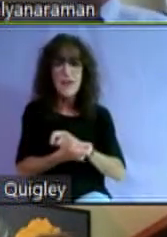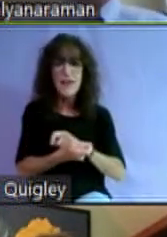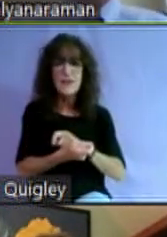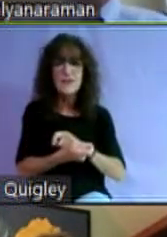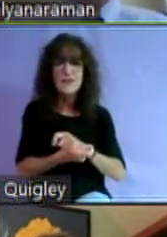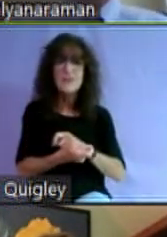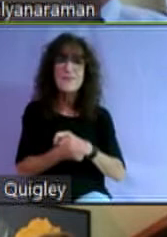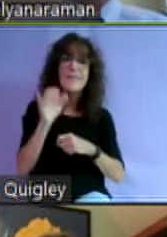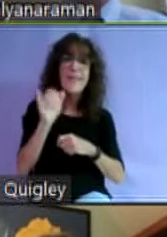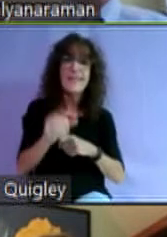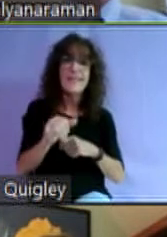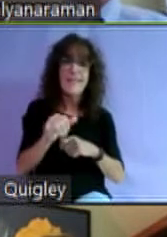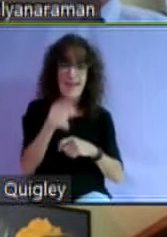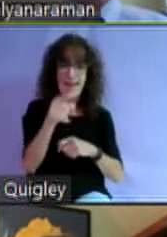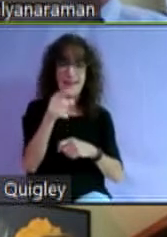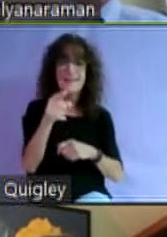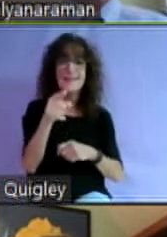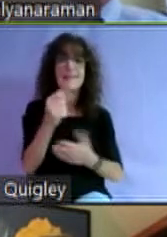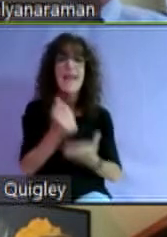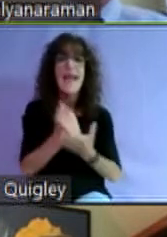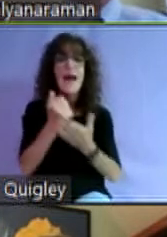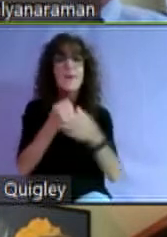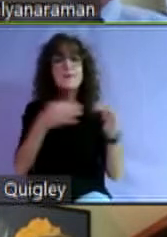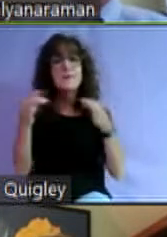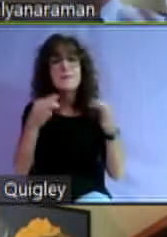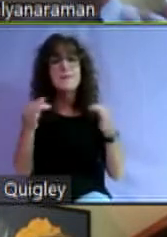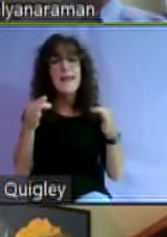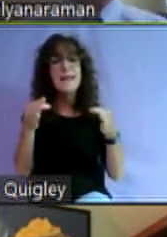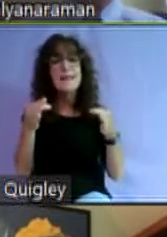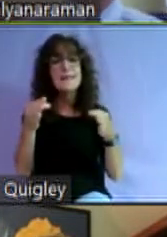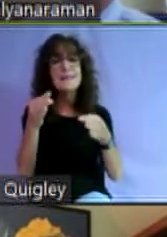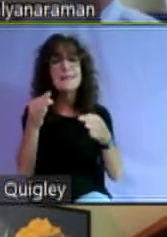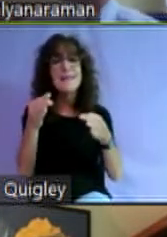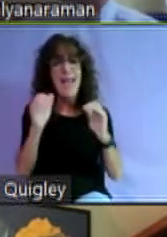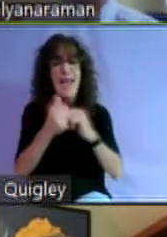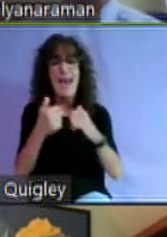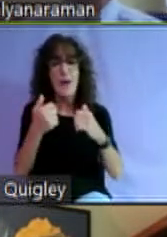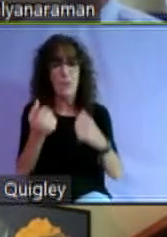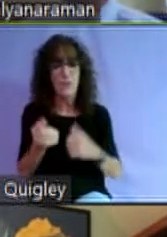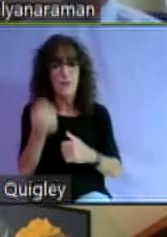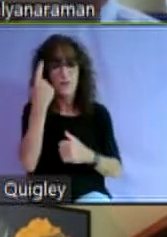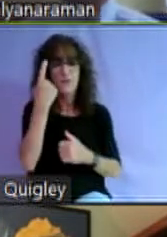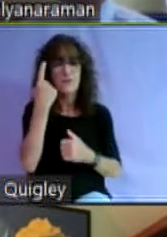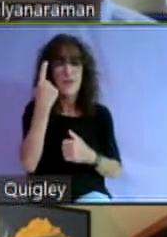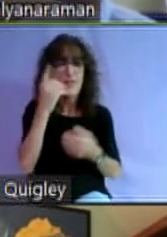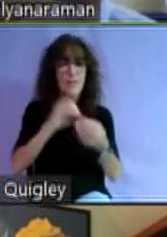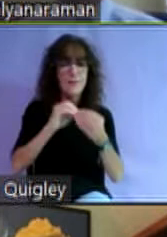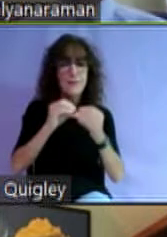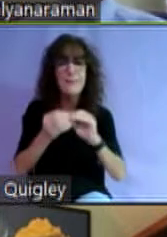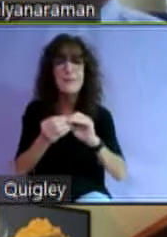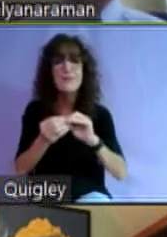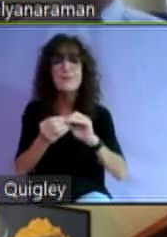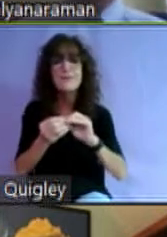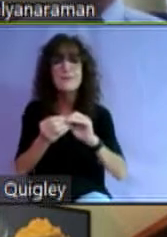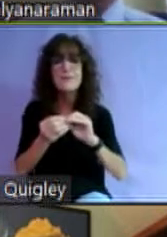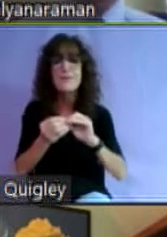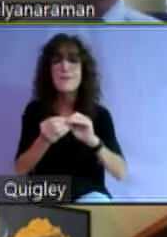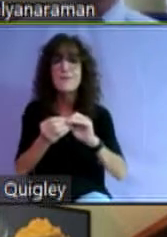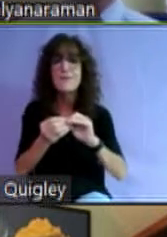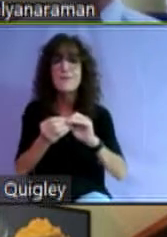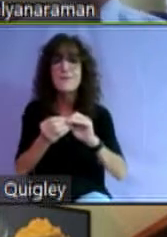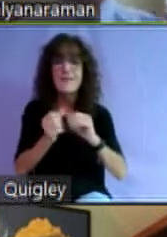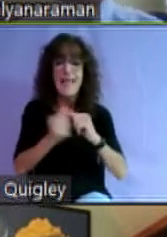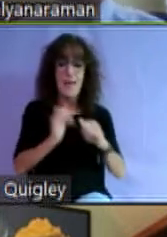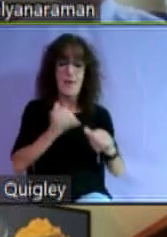this slide will help to at least explain some of how we are trying to understand how